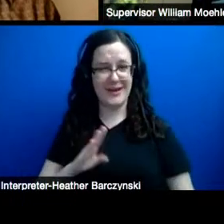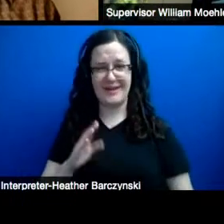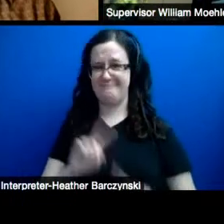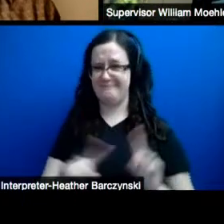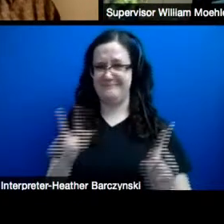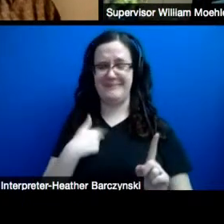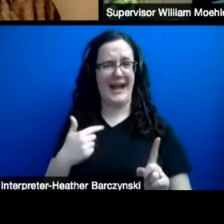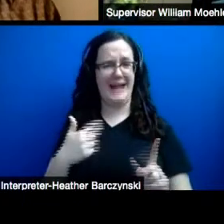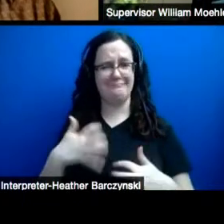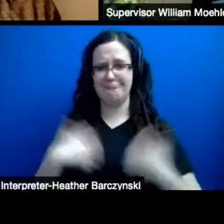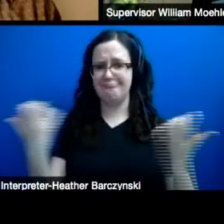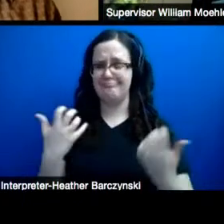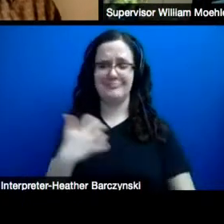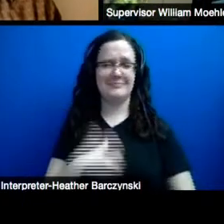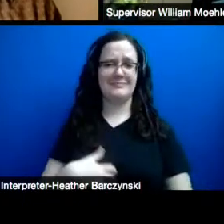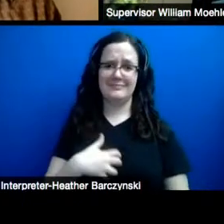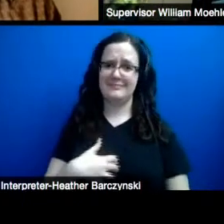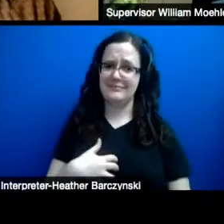disgusted, really.